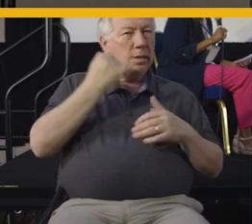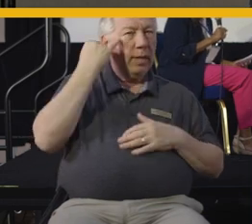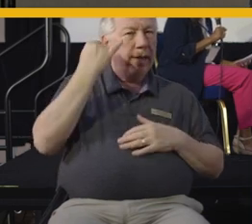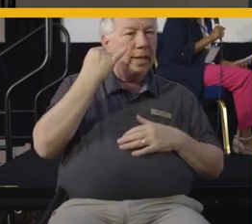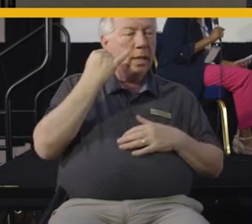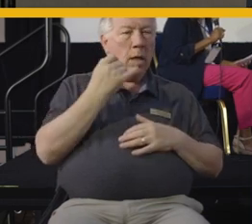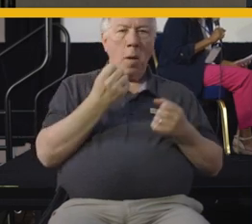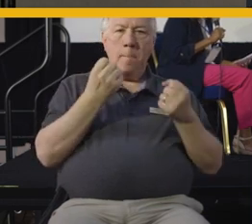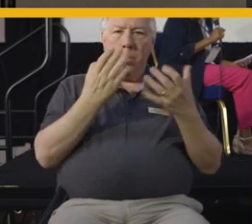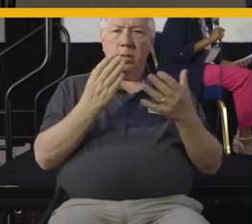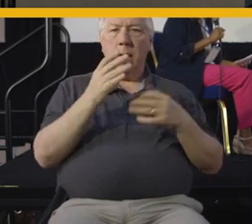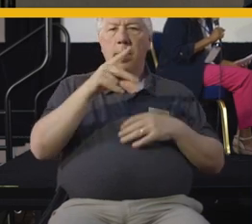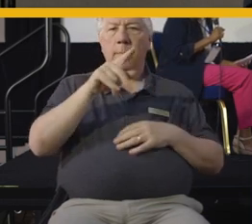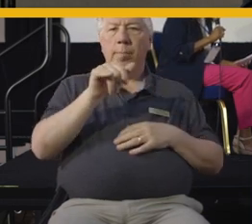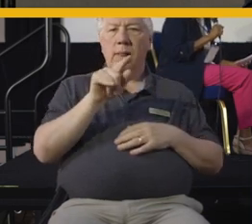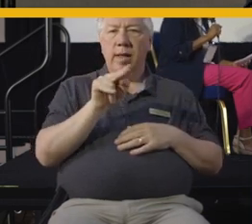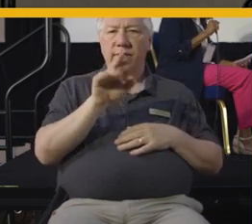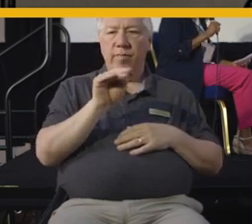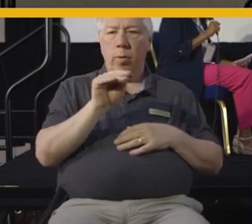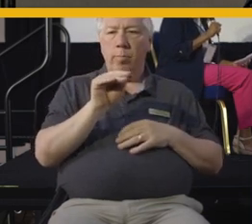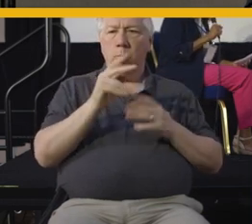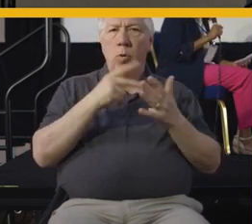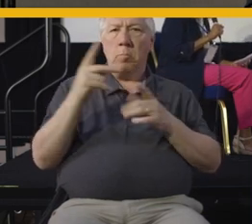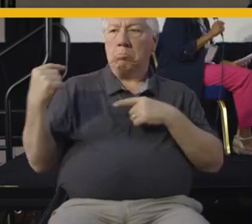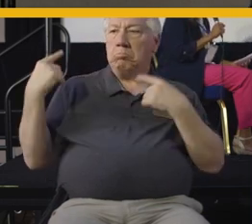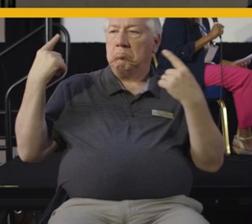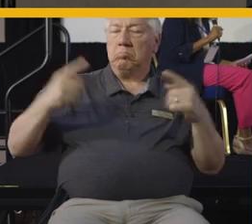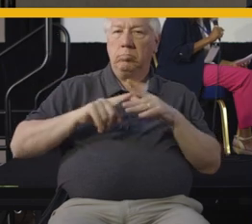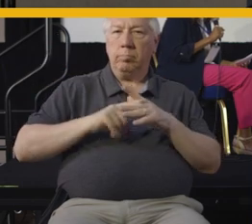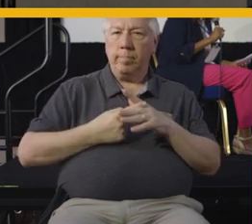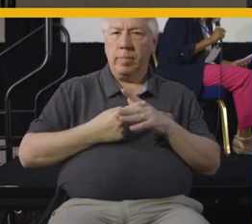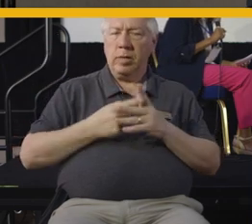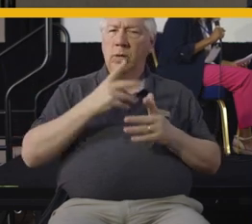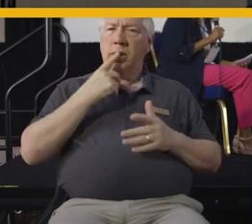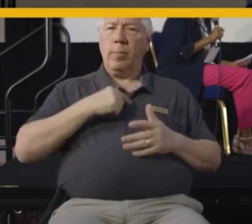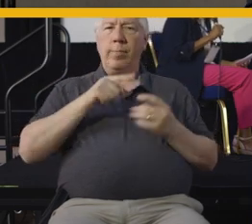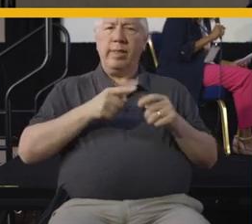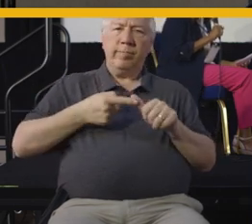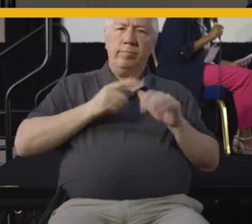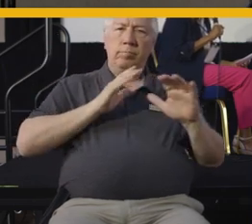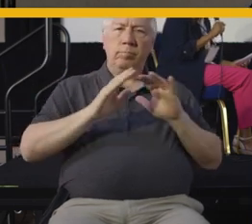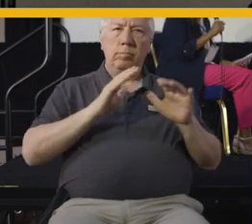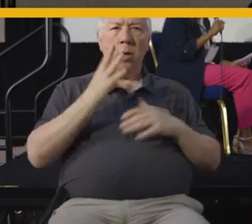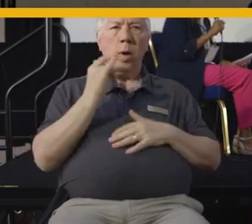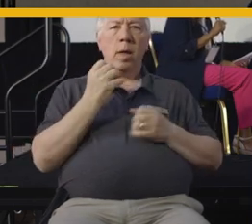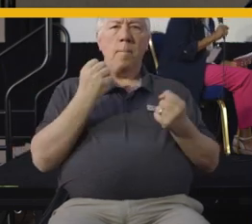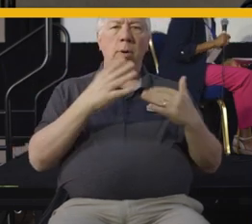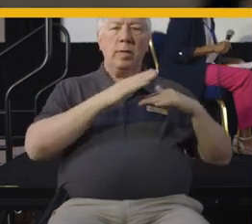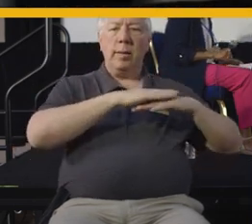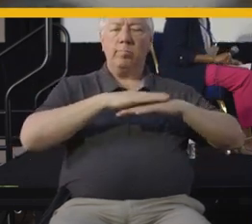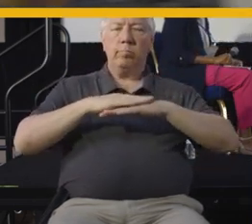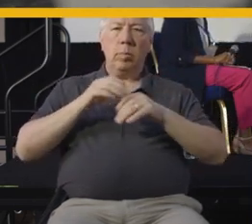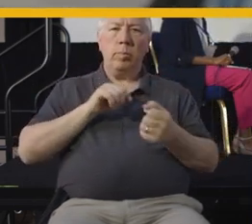as a multi-platform program from the beginning. Can you tell me more about that initial conversation and why the multi-platform